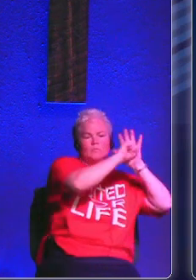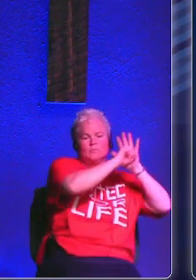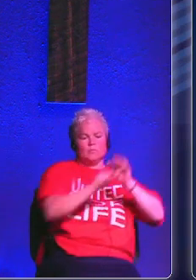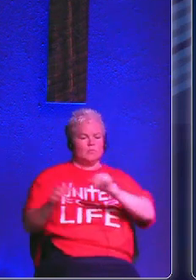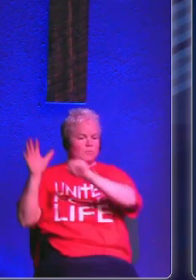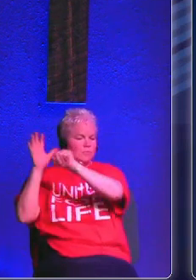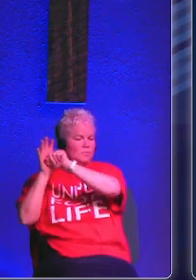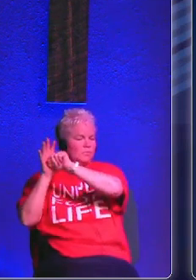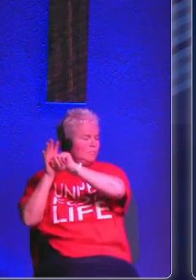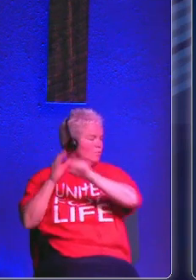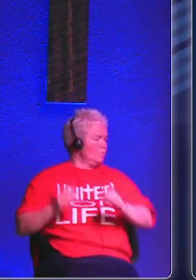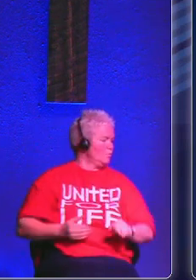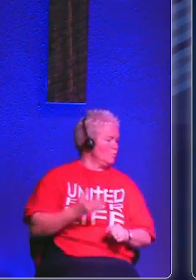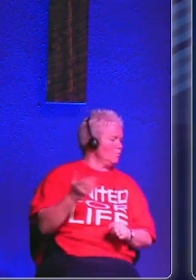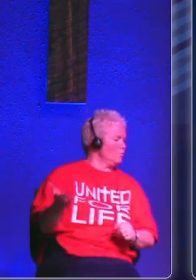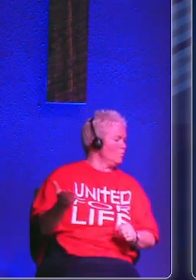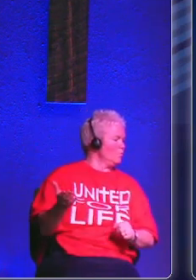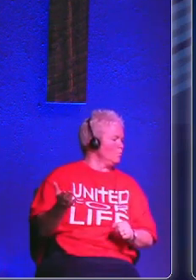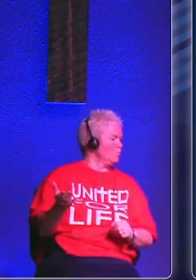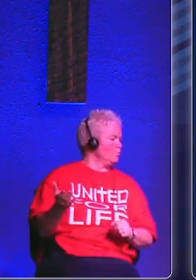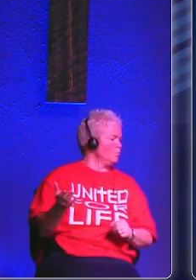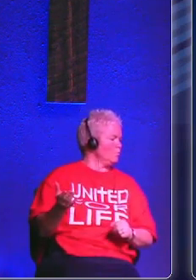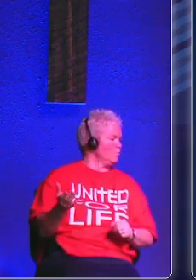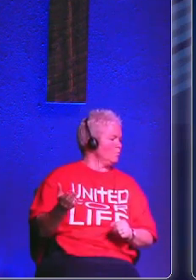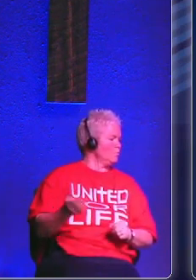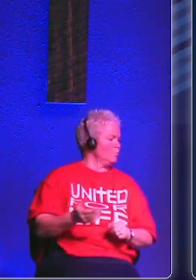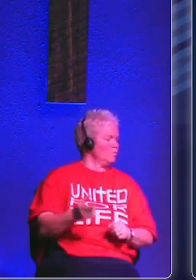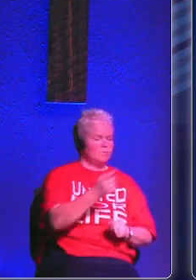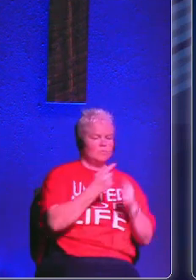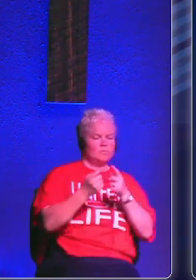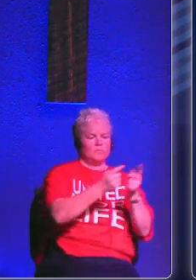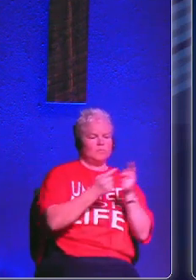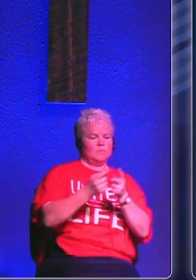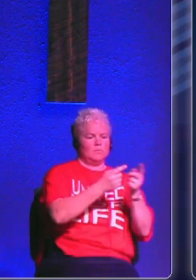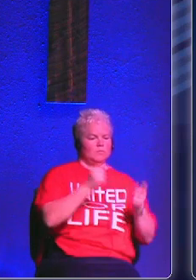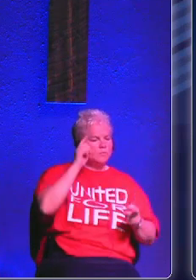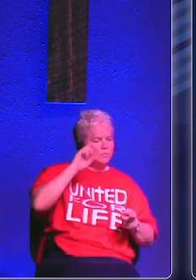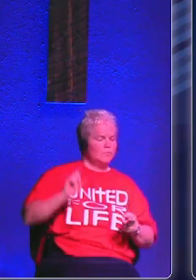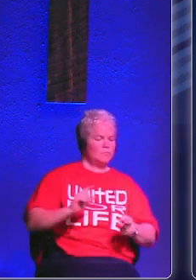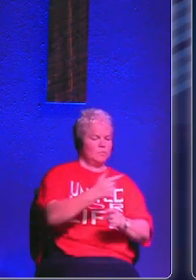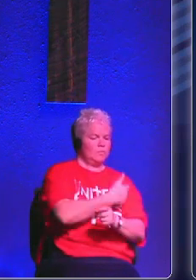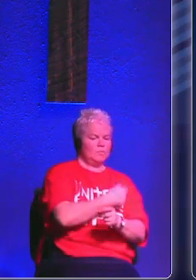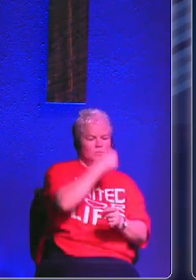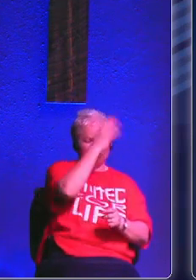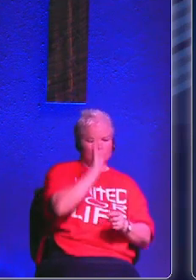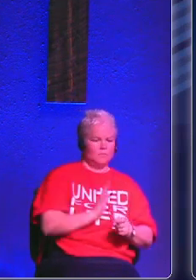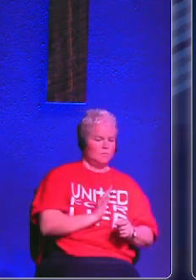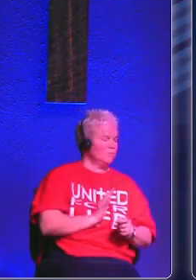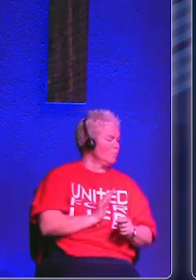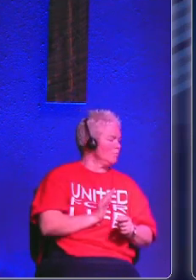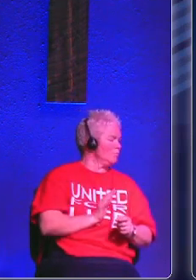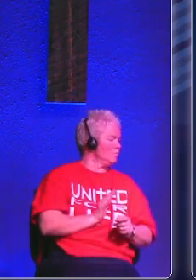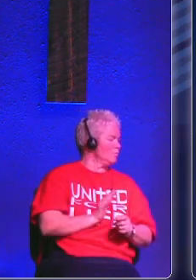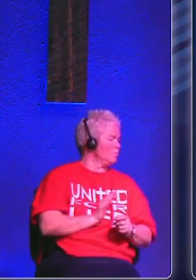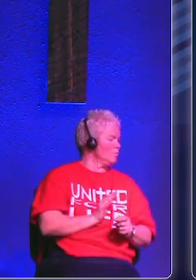sacrifice. See, all of these things, they've been done for us. God did those things for